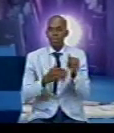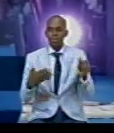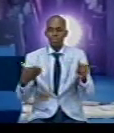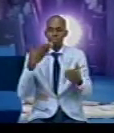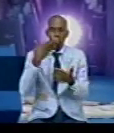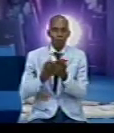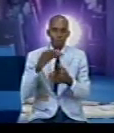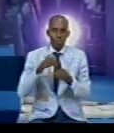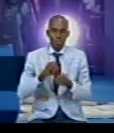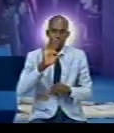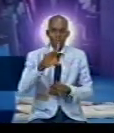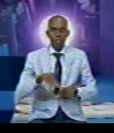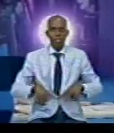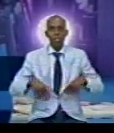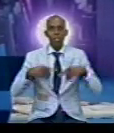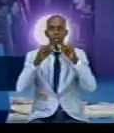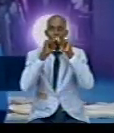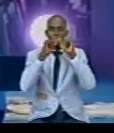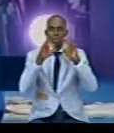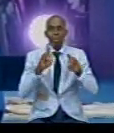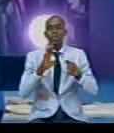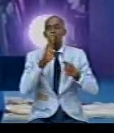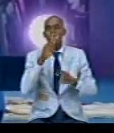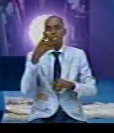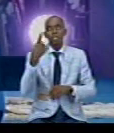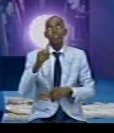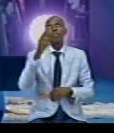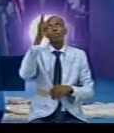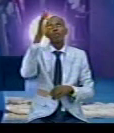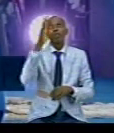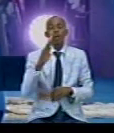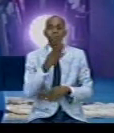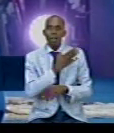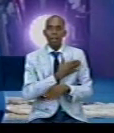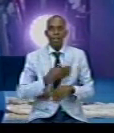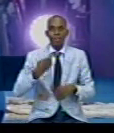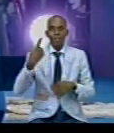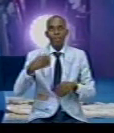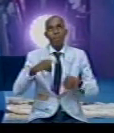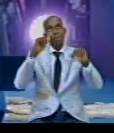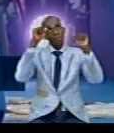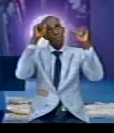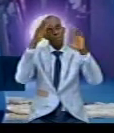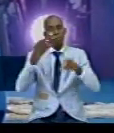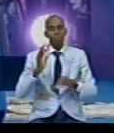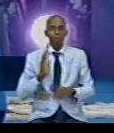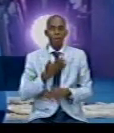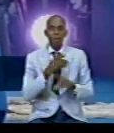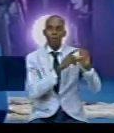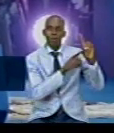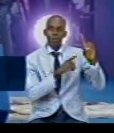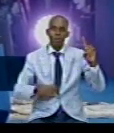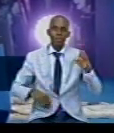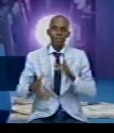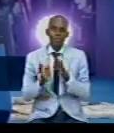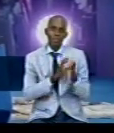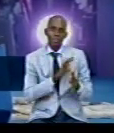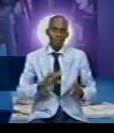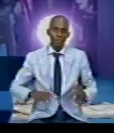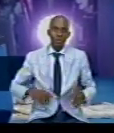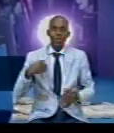life. Blessed be the God and the Father of our Lord Jesus Christ, who